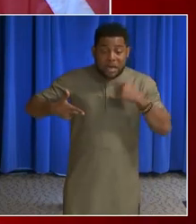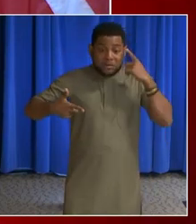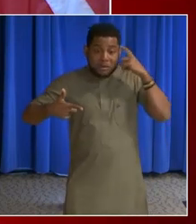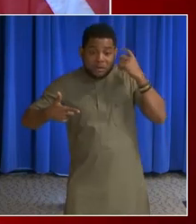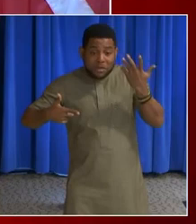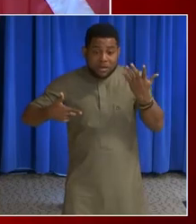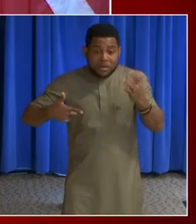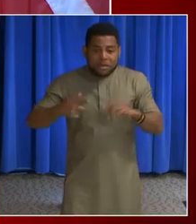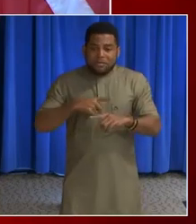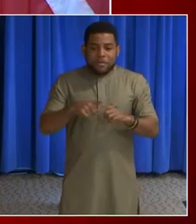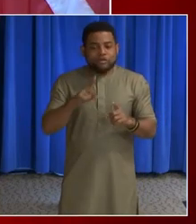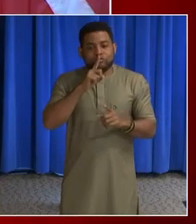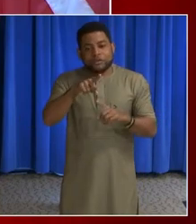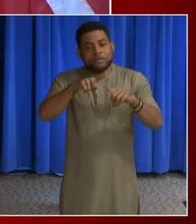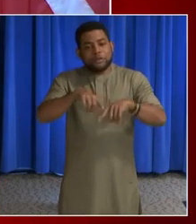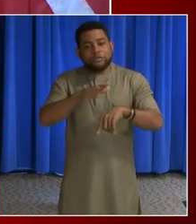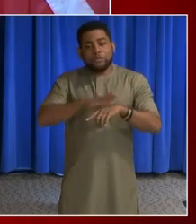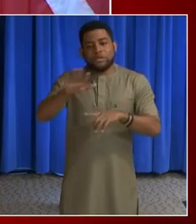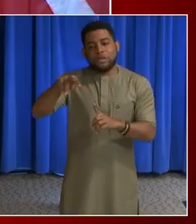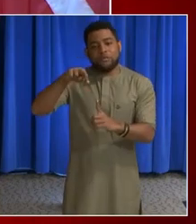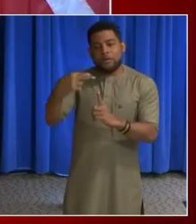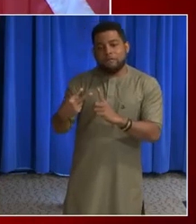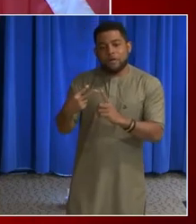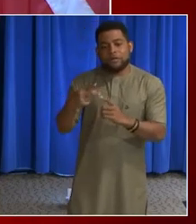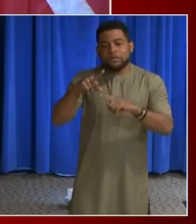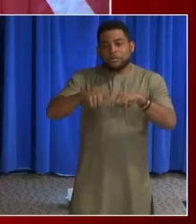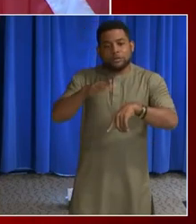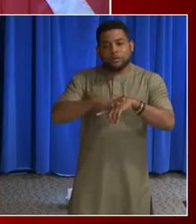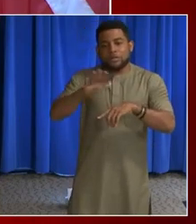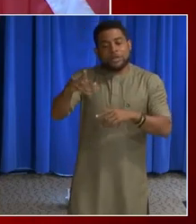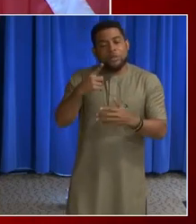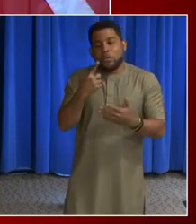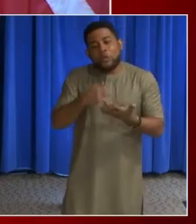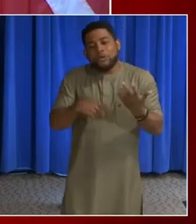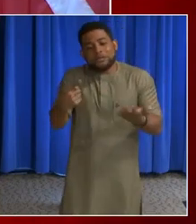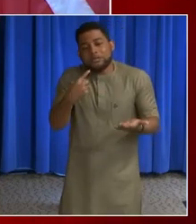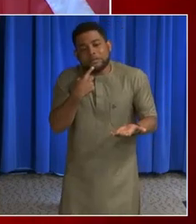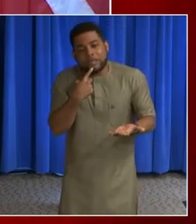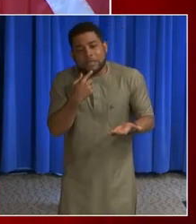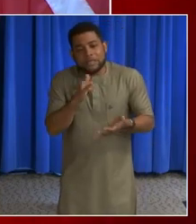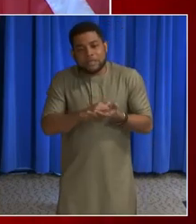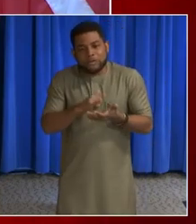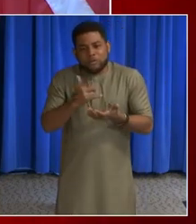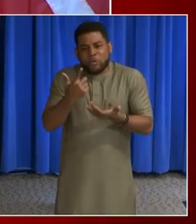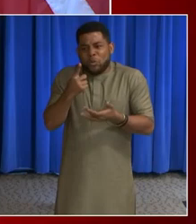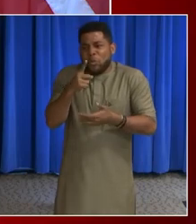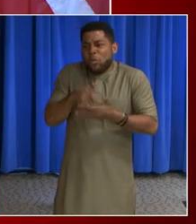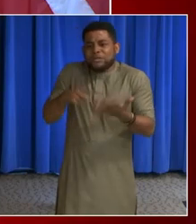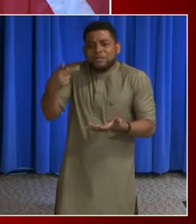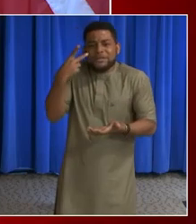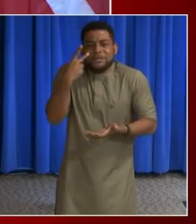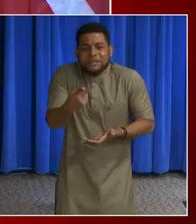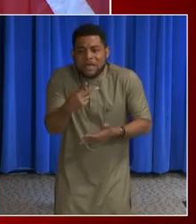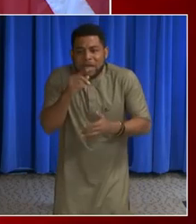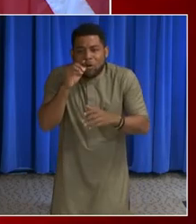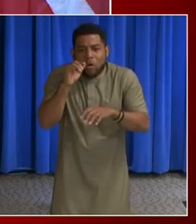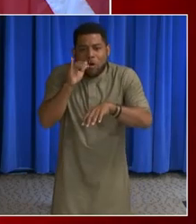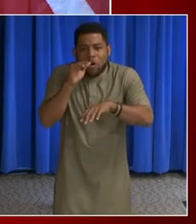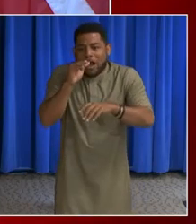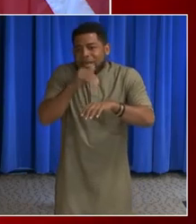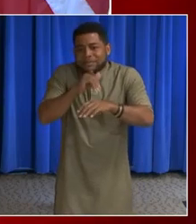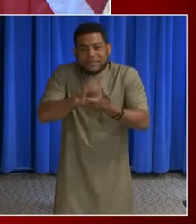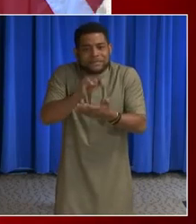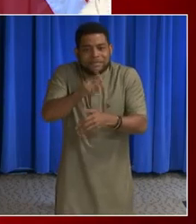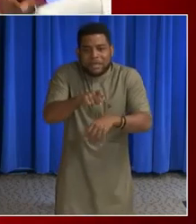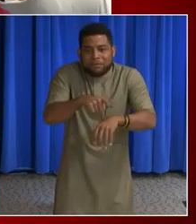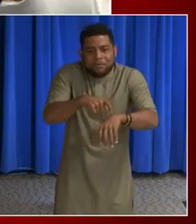really depends on what he says, and I'm sure that will be related to what he saw at that time with respect to when he pulled the firearm out.